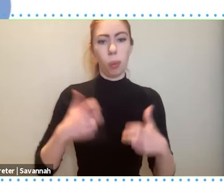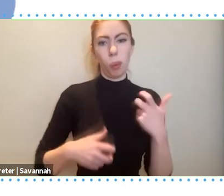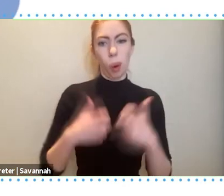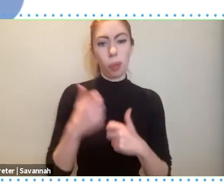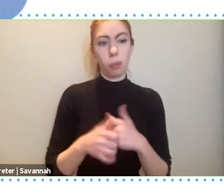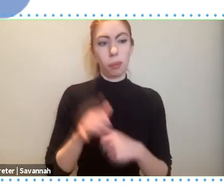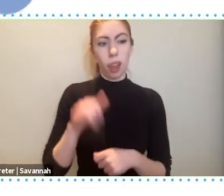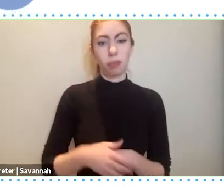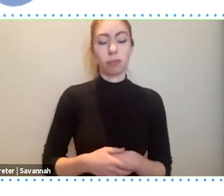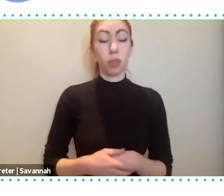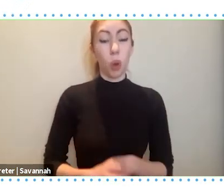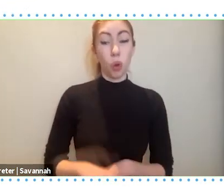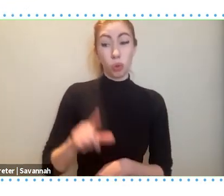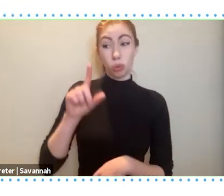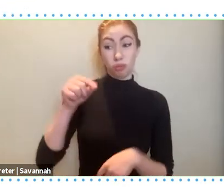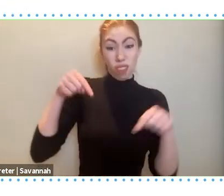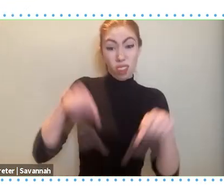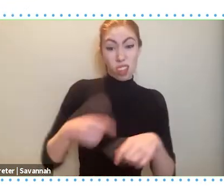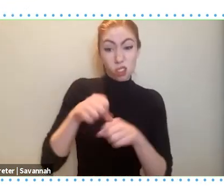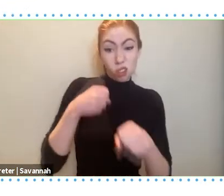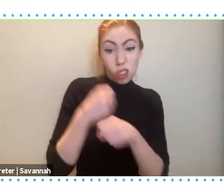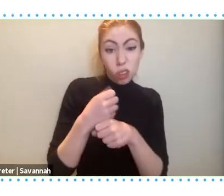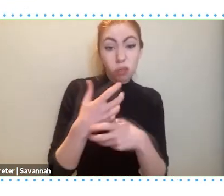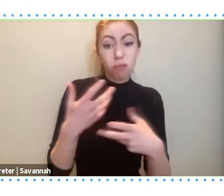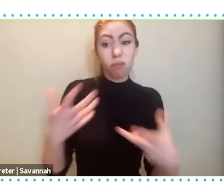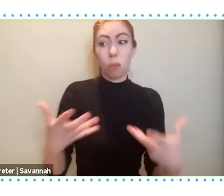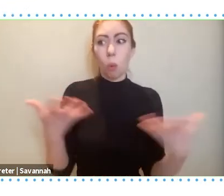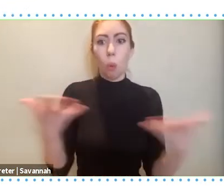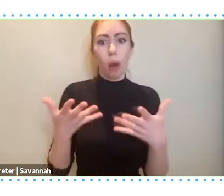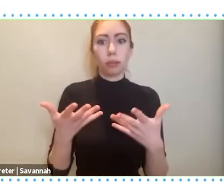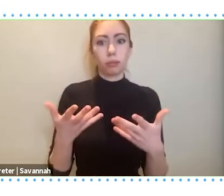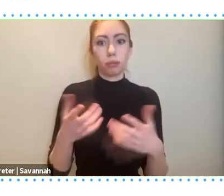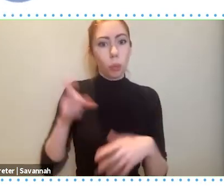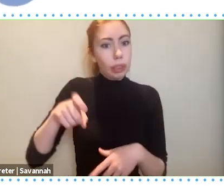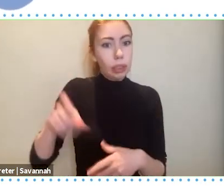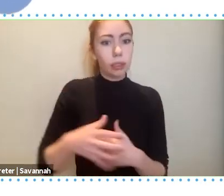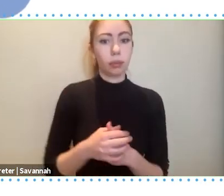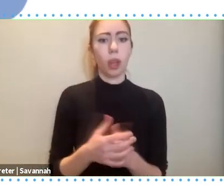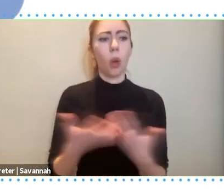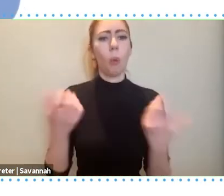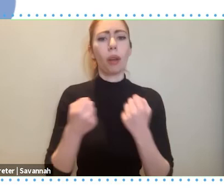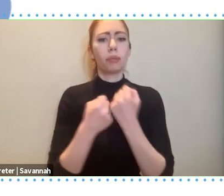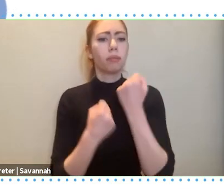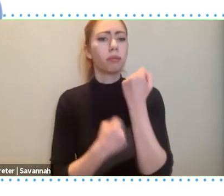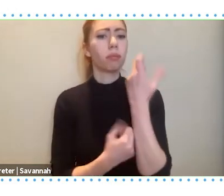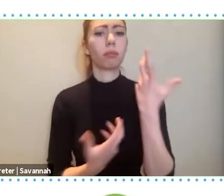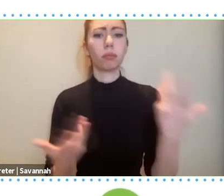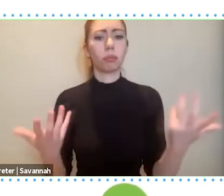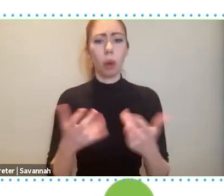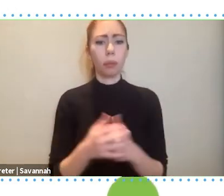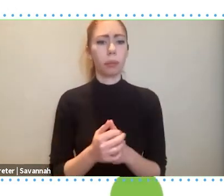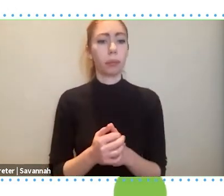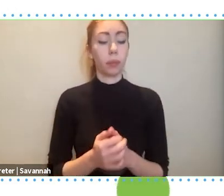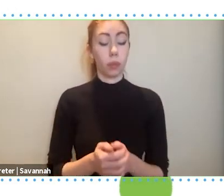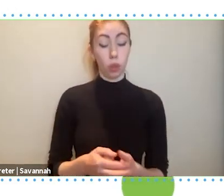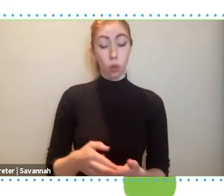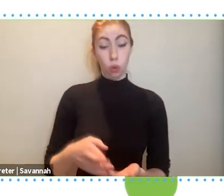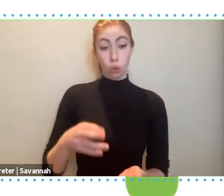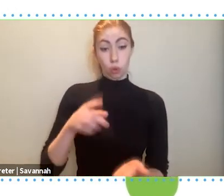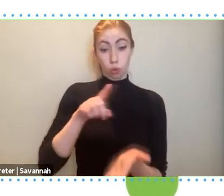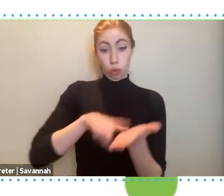needs. Has it evolved? And what's the sustainability? We're getting a shortage of volunteer leaders, and there's some research to say